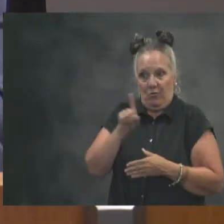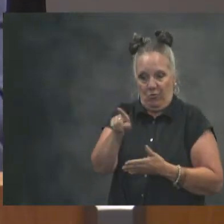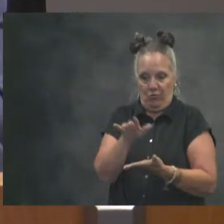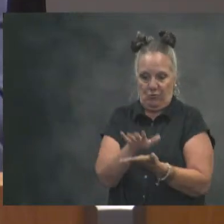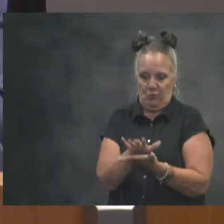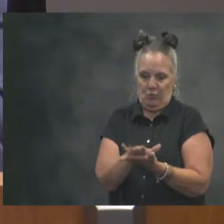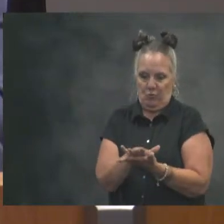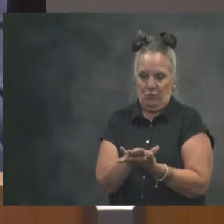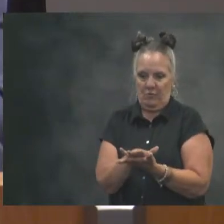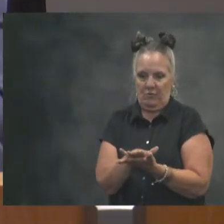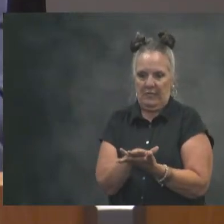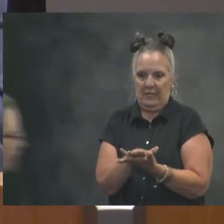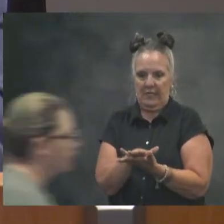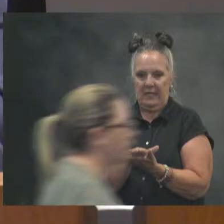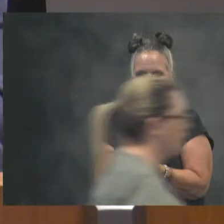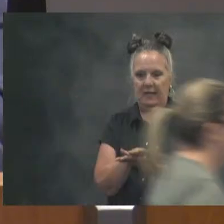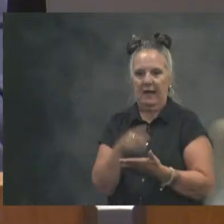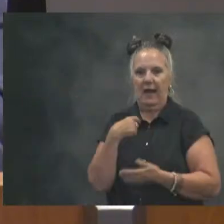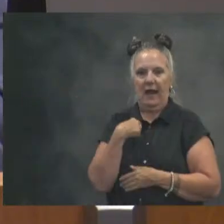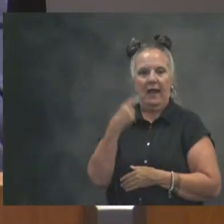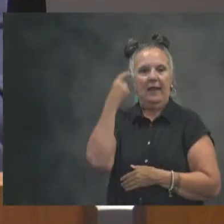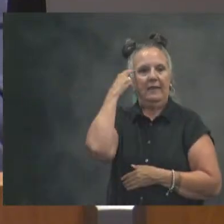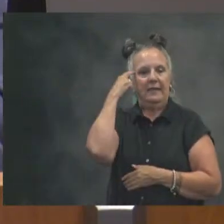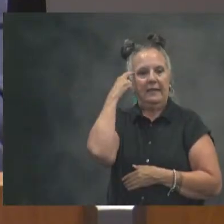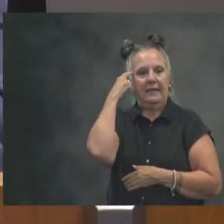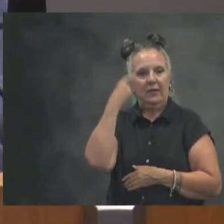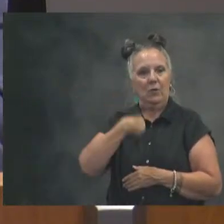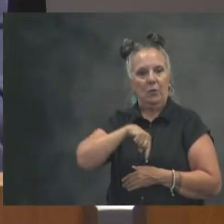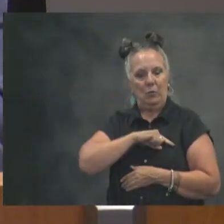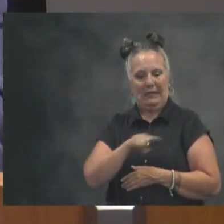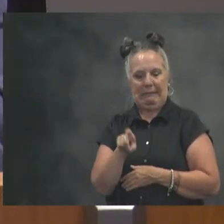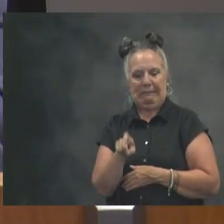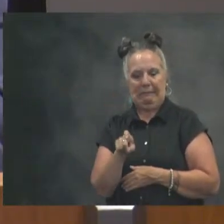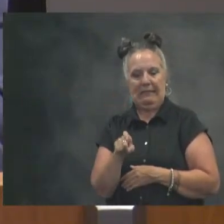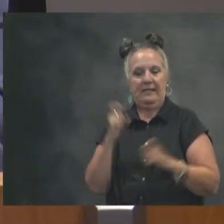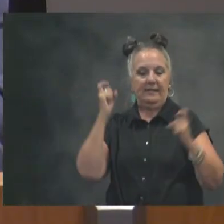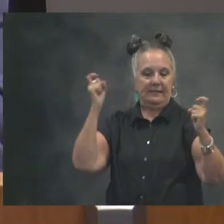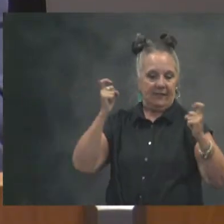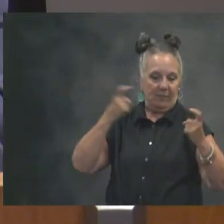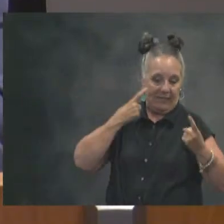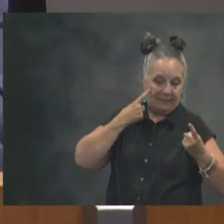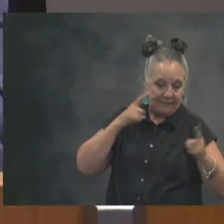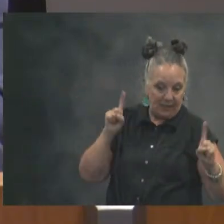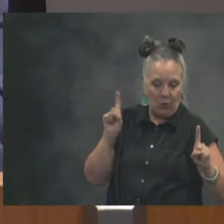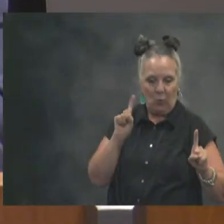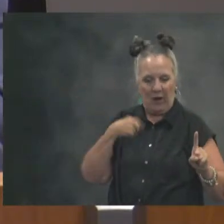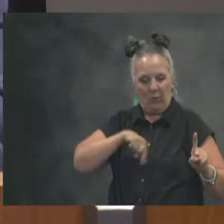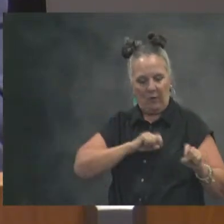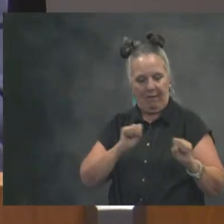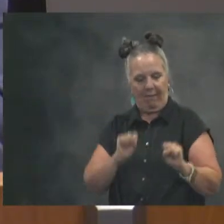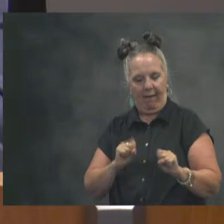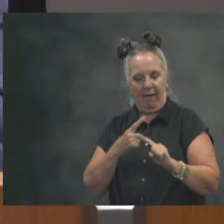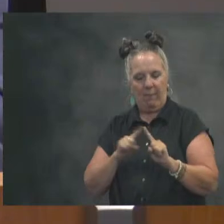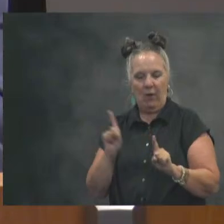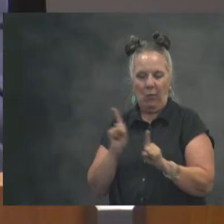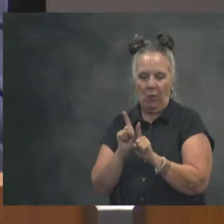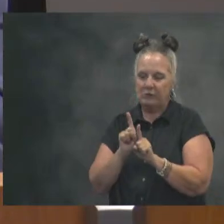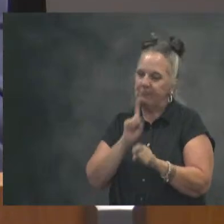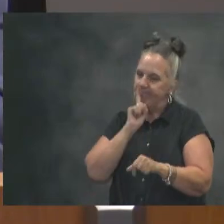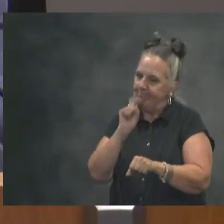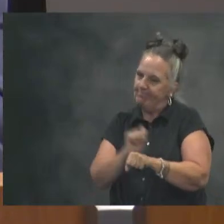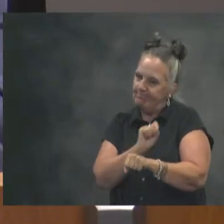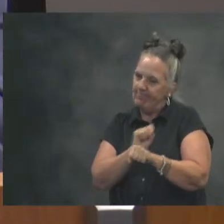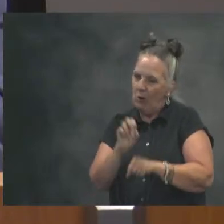So, I think we need to celebrate successes where we can, but we also need to be realistic in